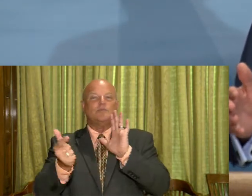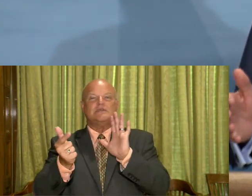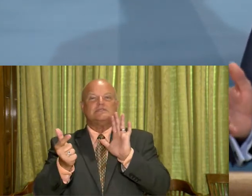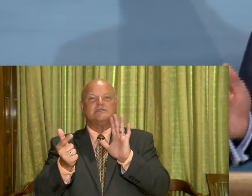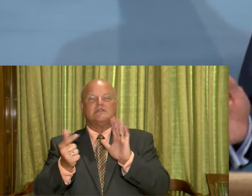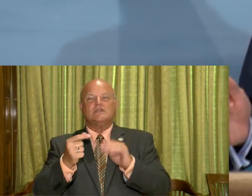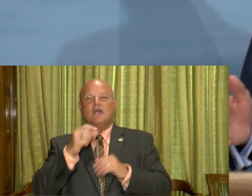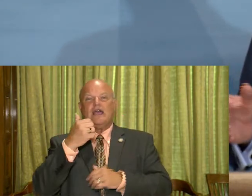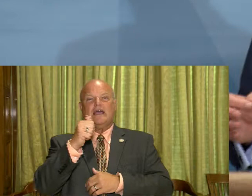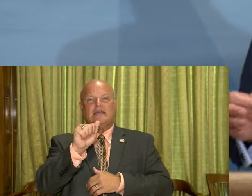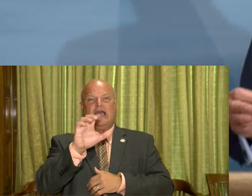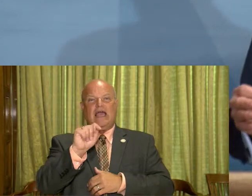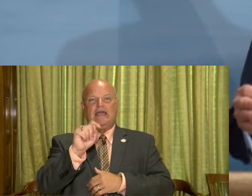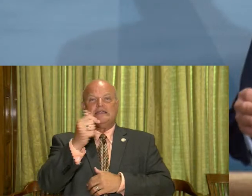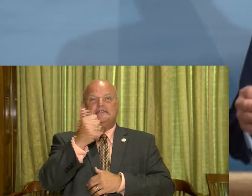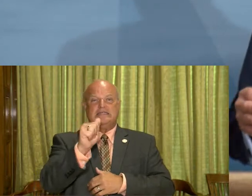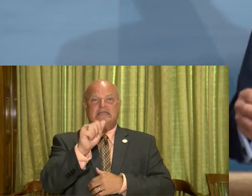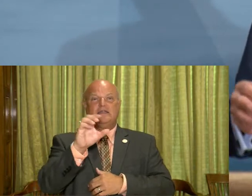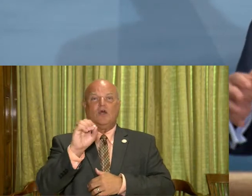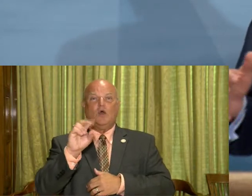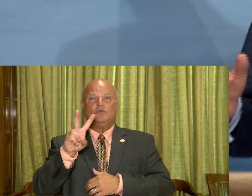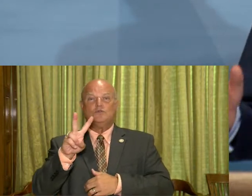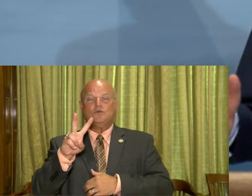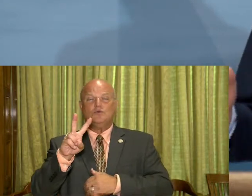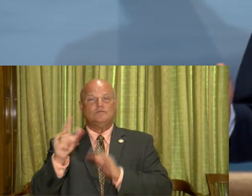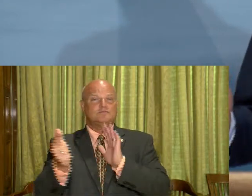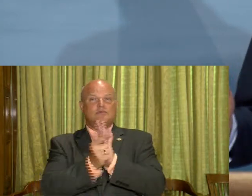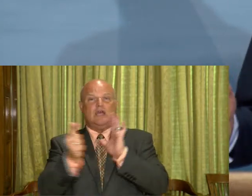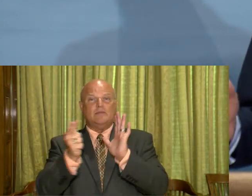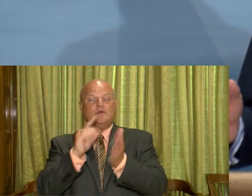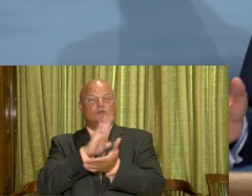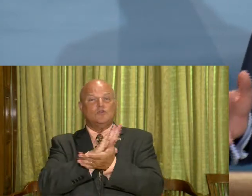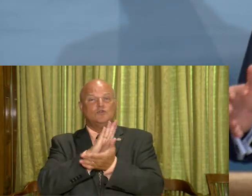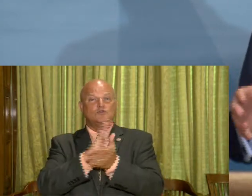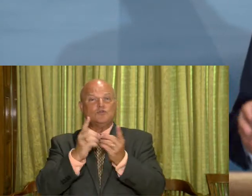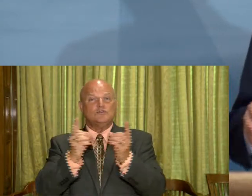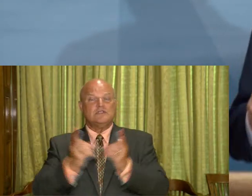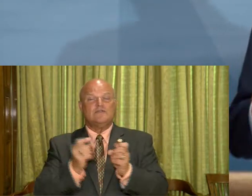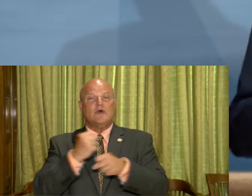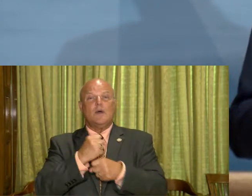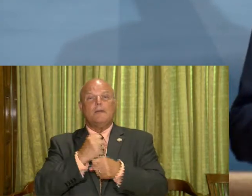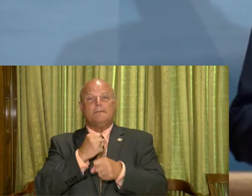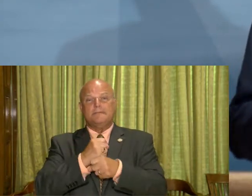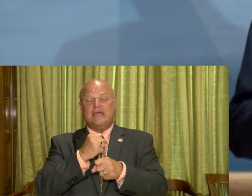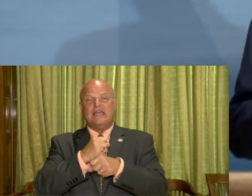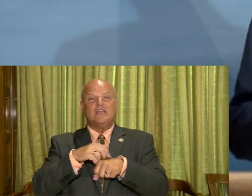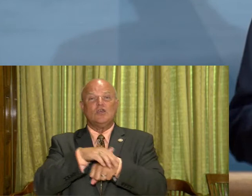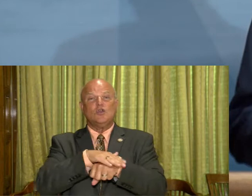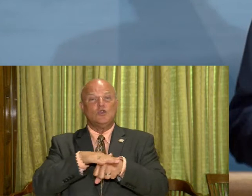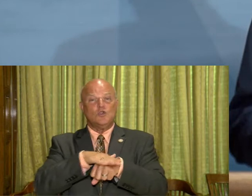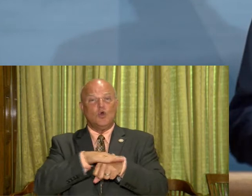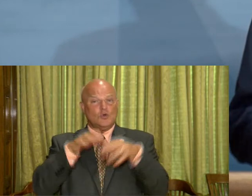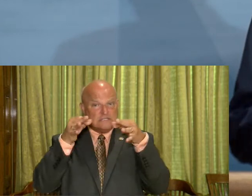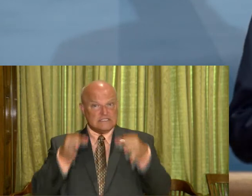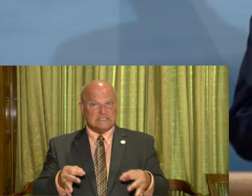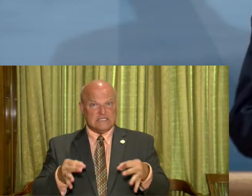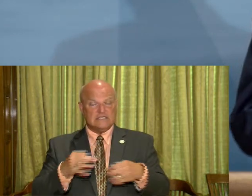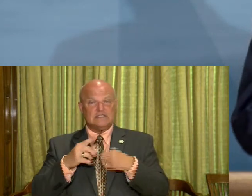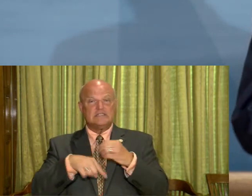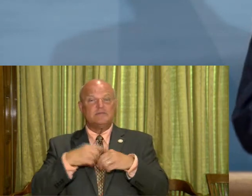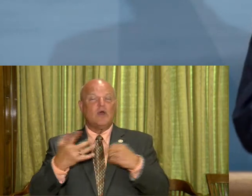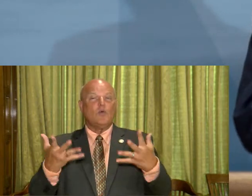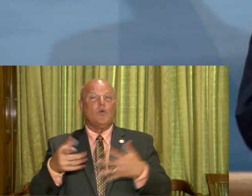Act 1002, that prohibits the local school districts from making local decisions on